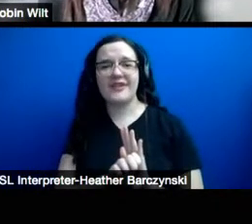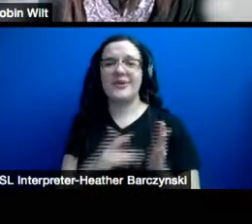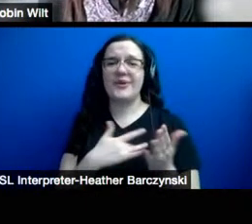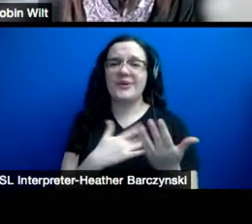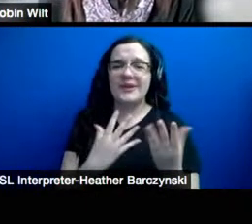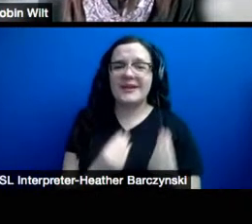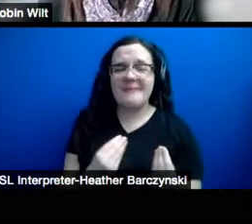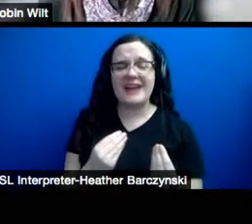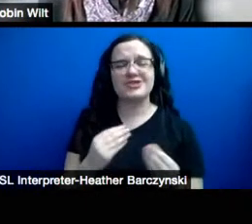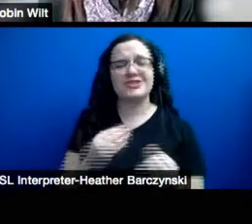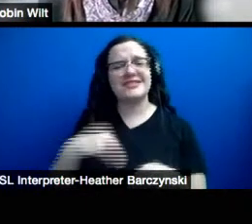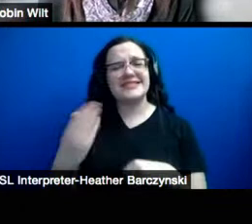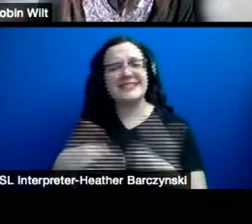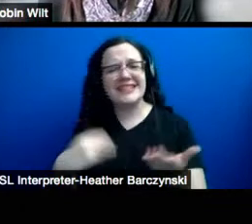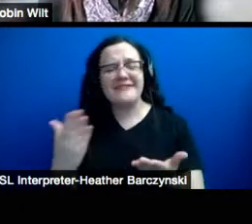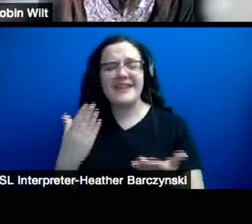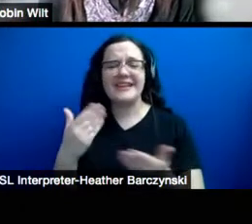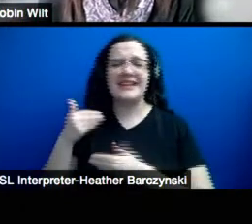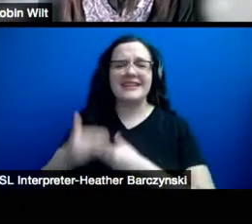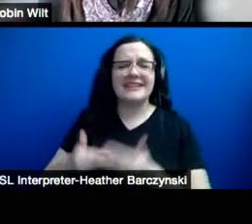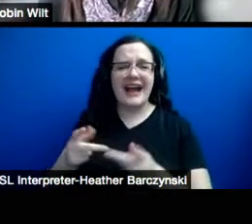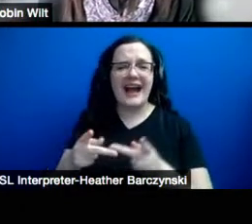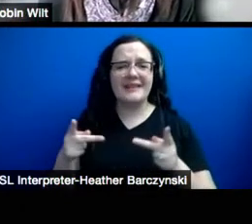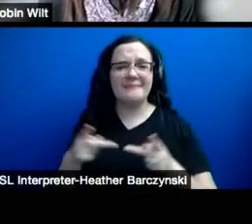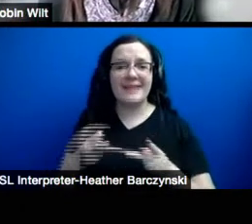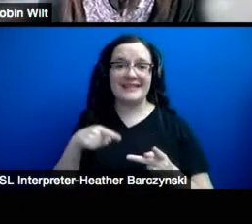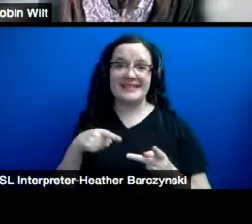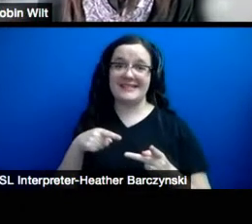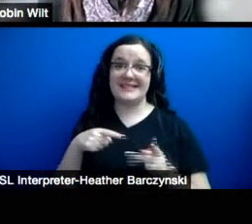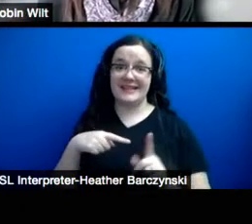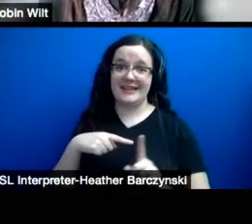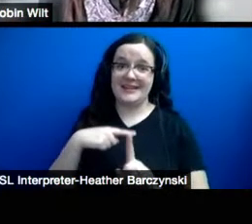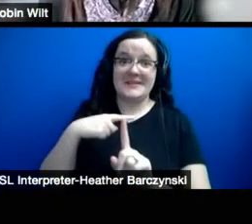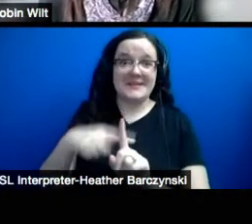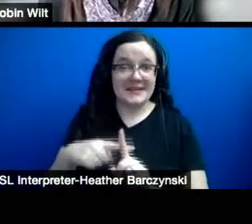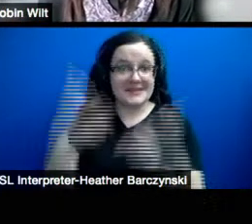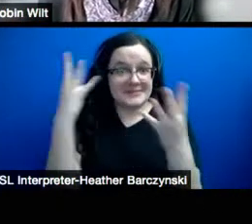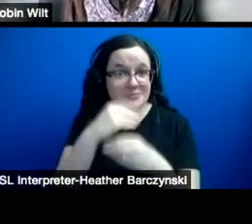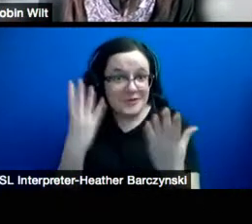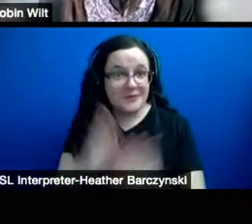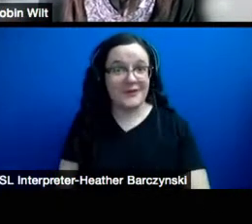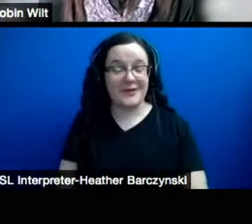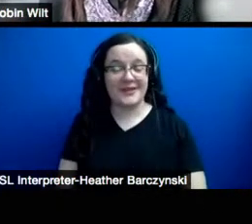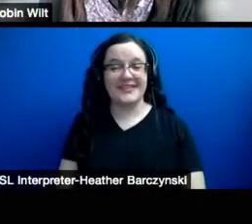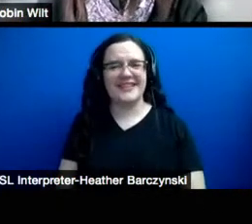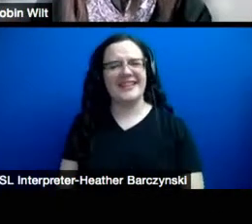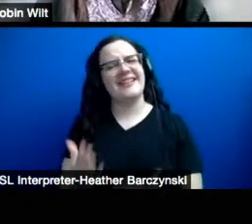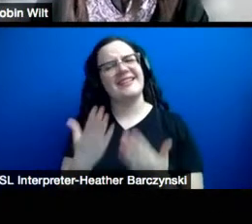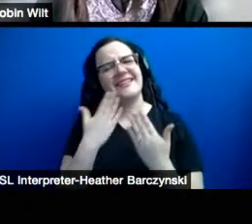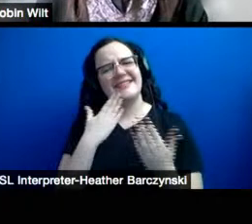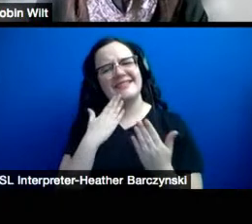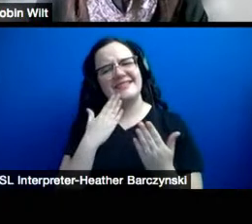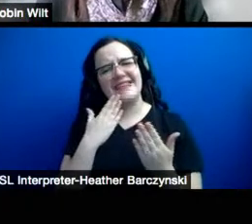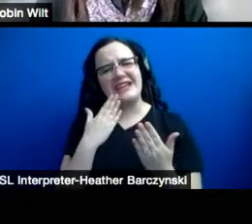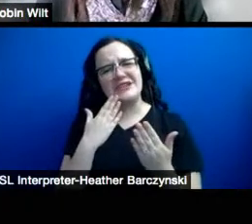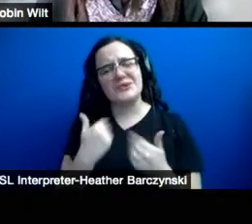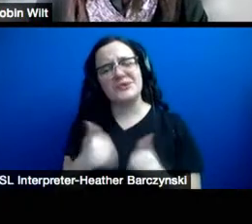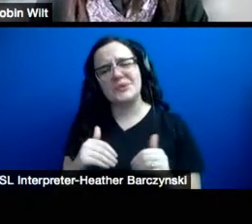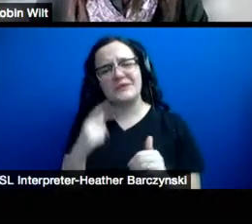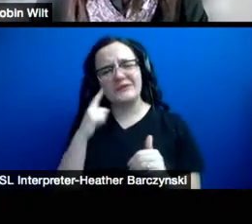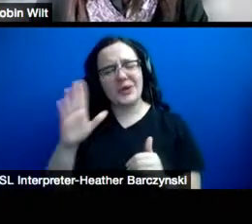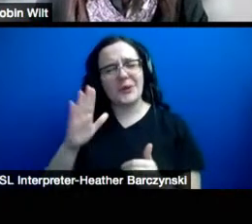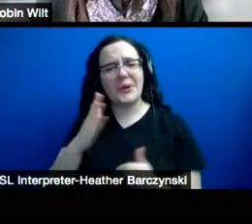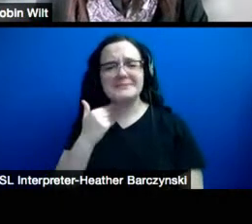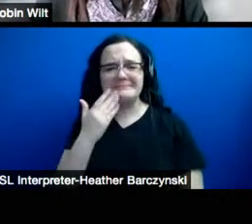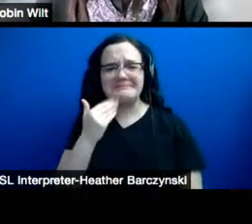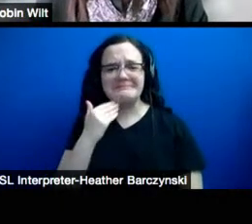giving, and kind place, not to mention beautiful. Thank you very much for all of those kind words. We